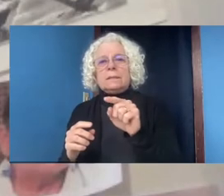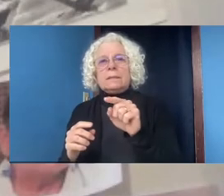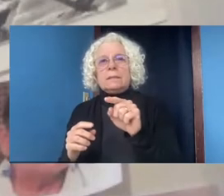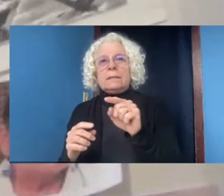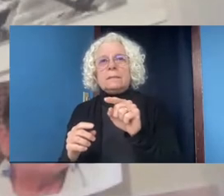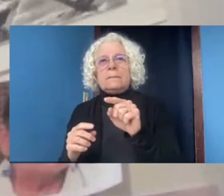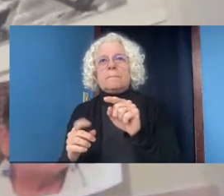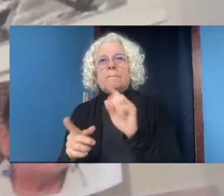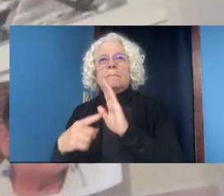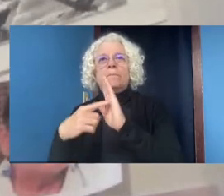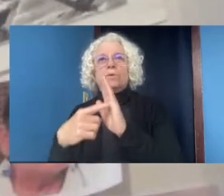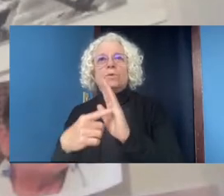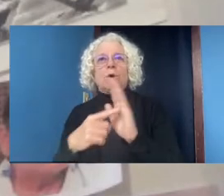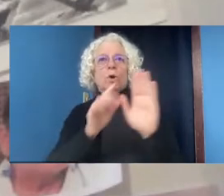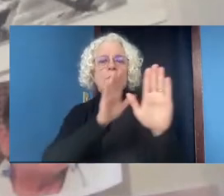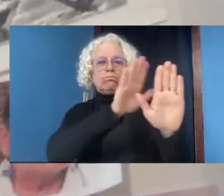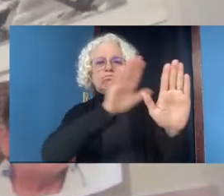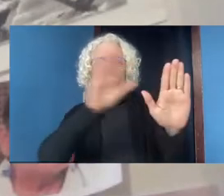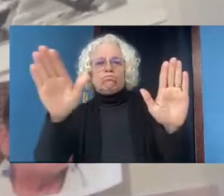there's many